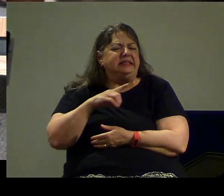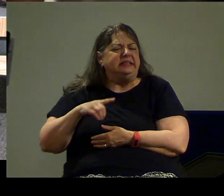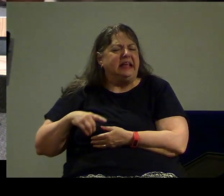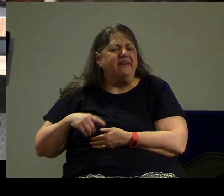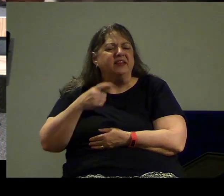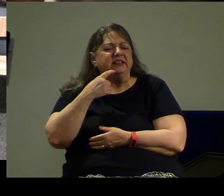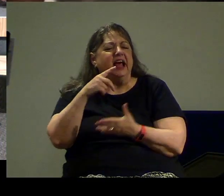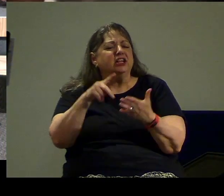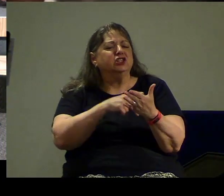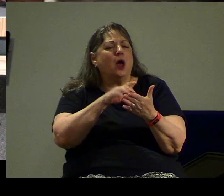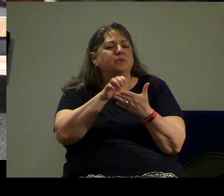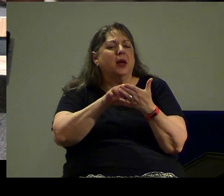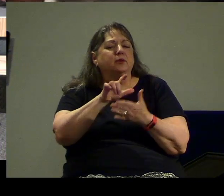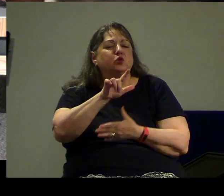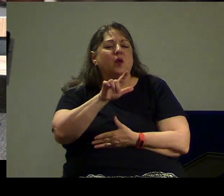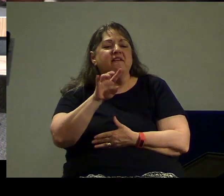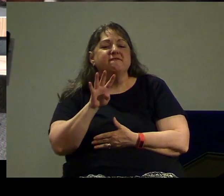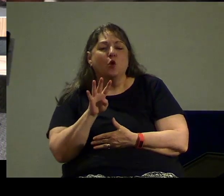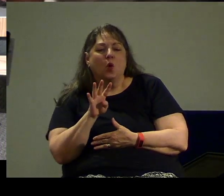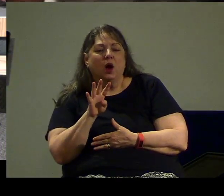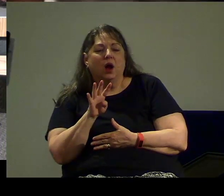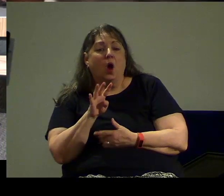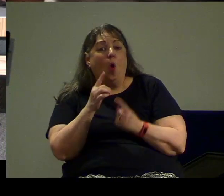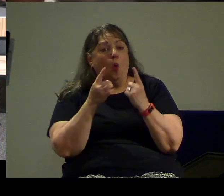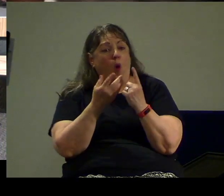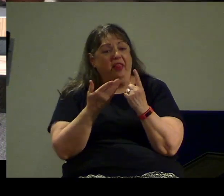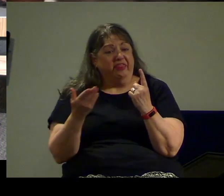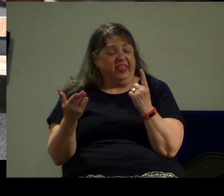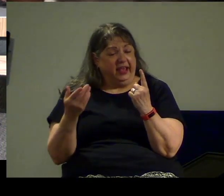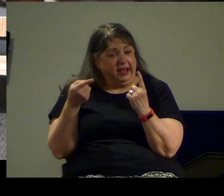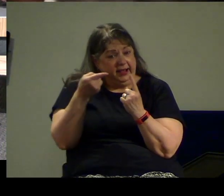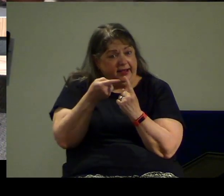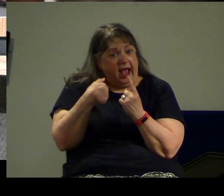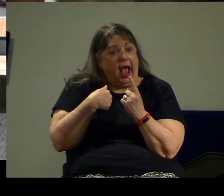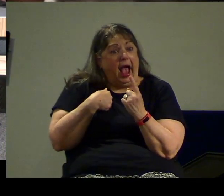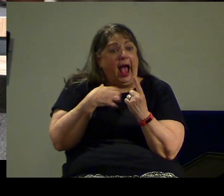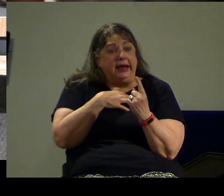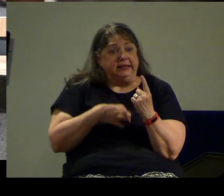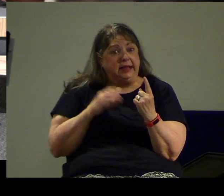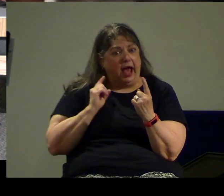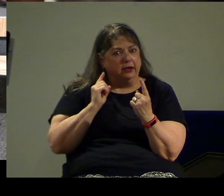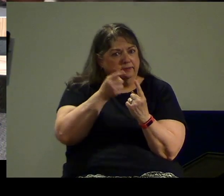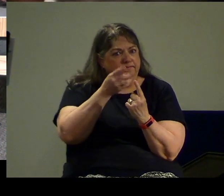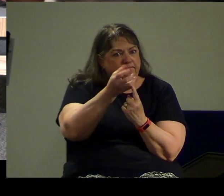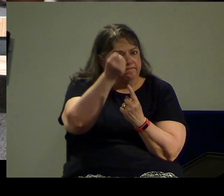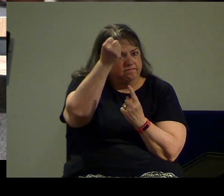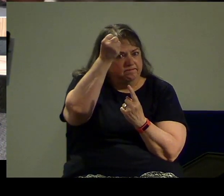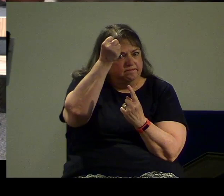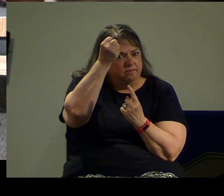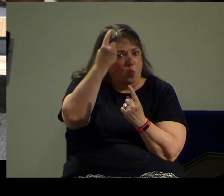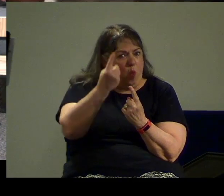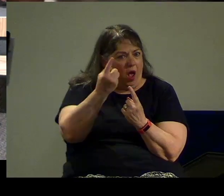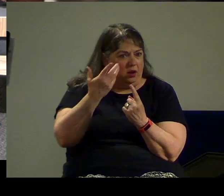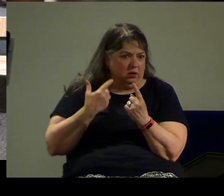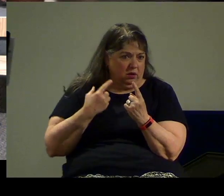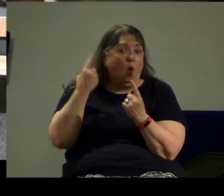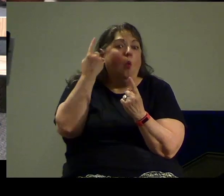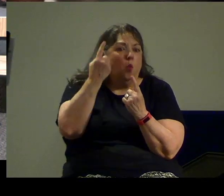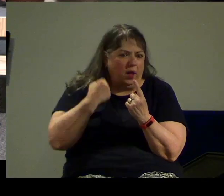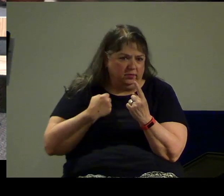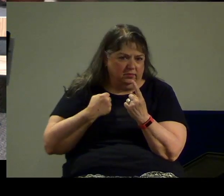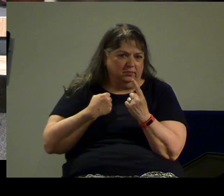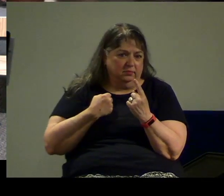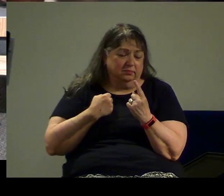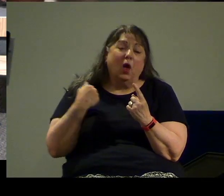Psalm 24, one thing have I desired. Now, there's many things that we